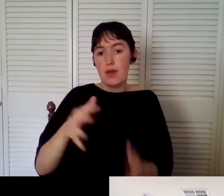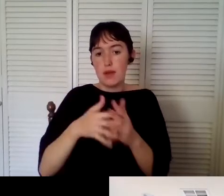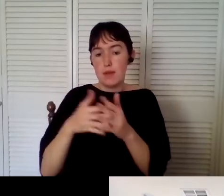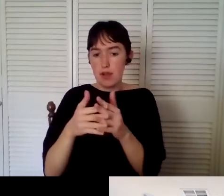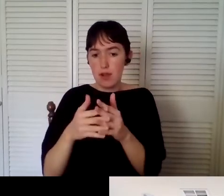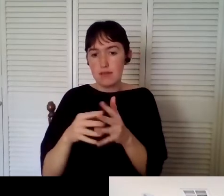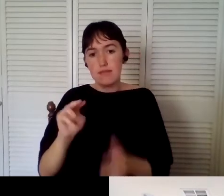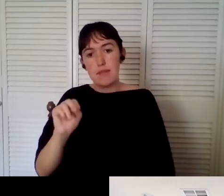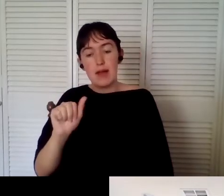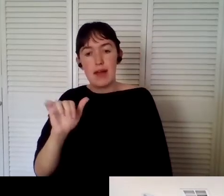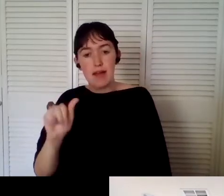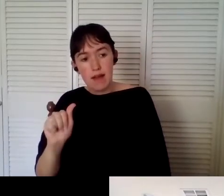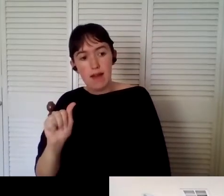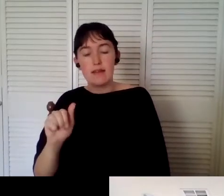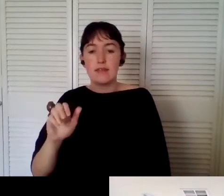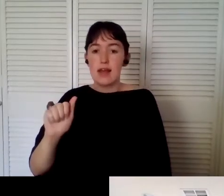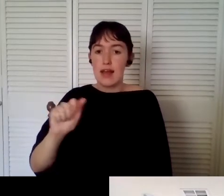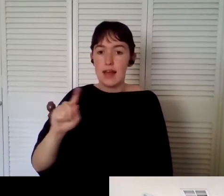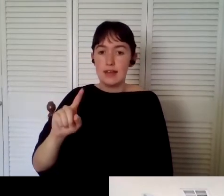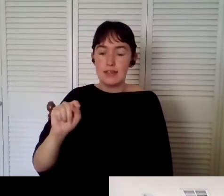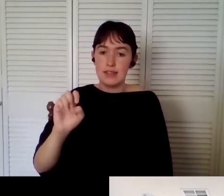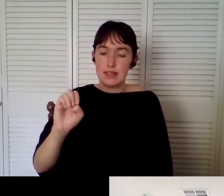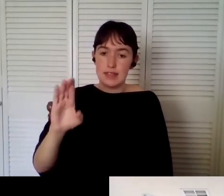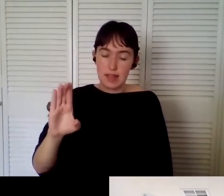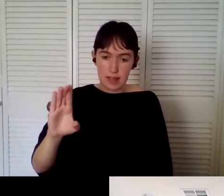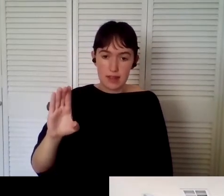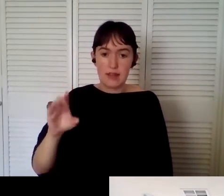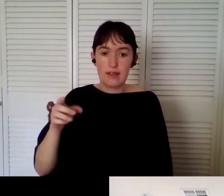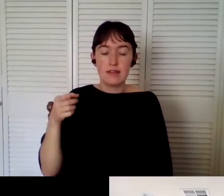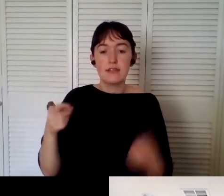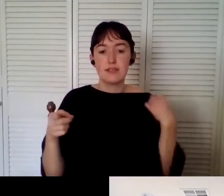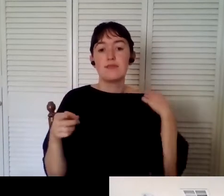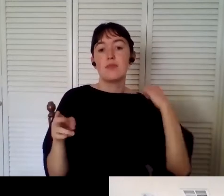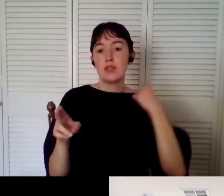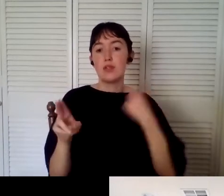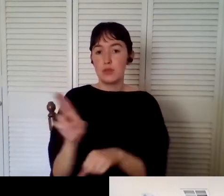call the Aztec simultaneously used atlatls and bows,